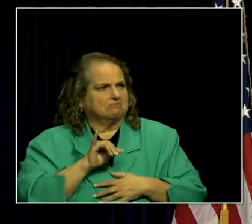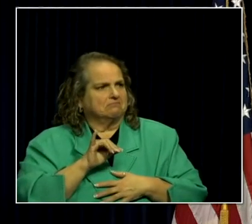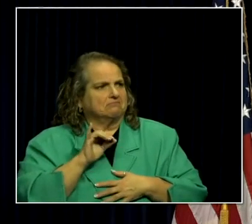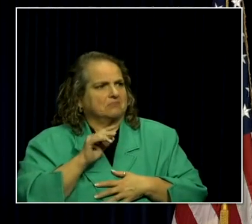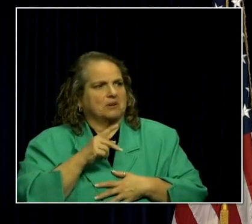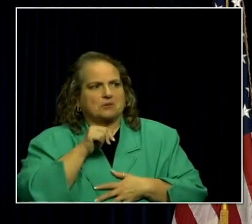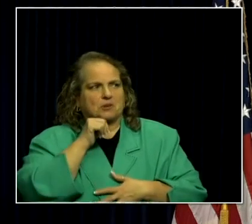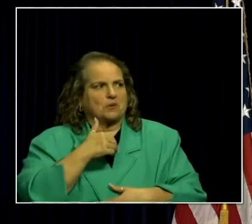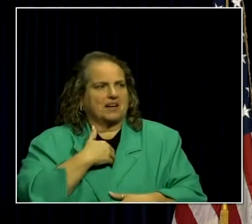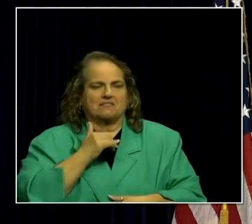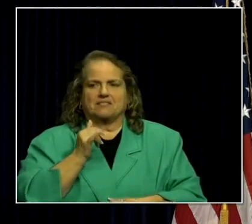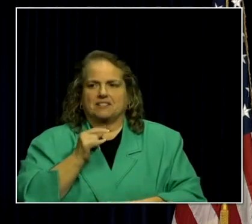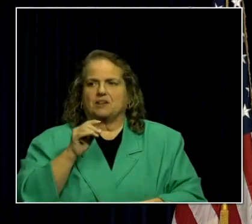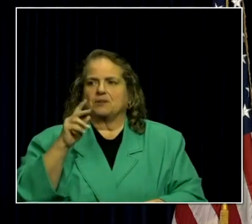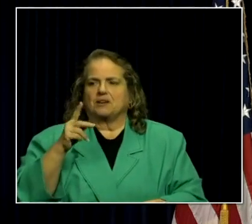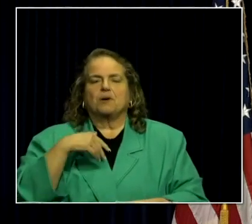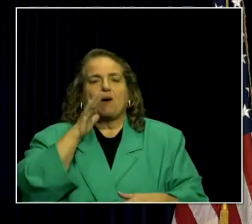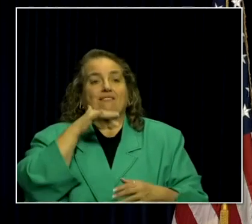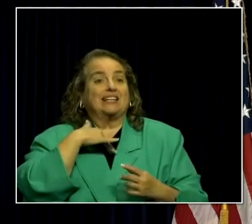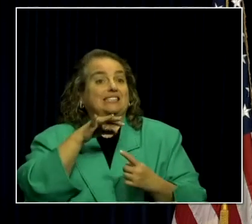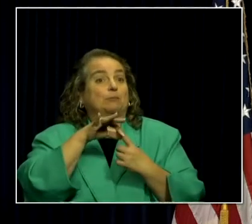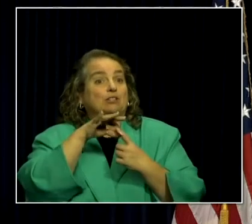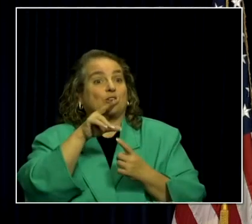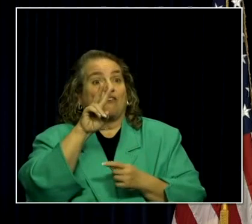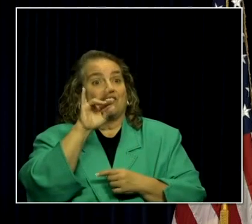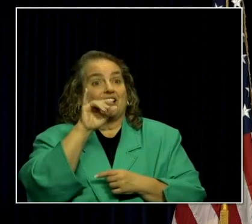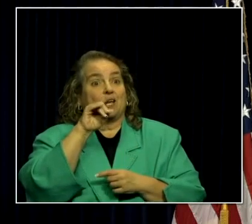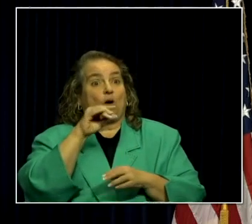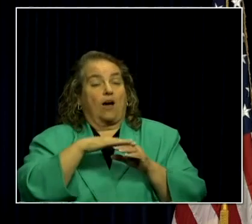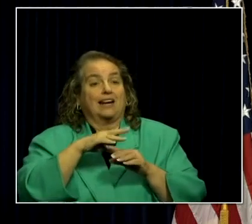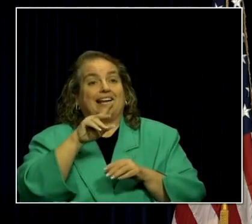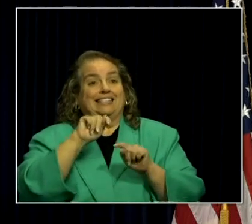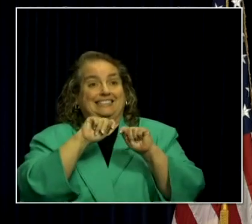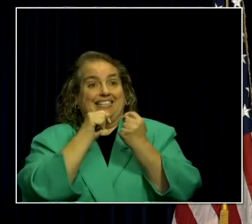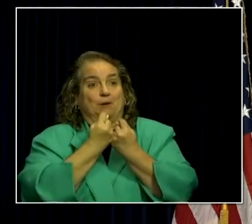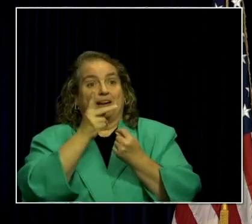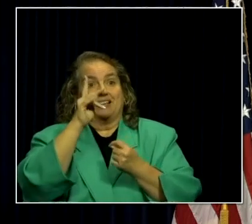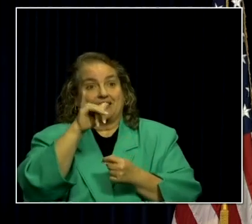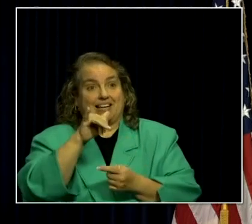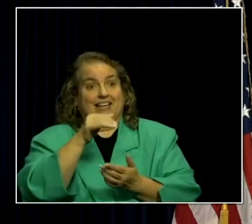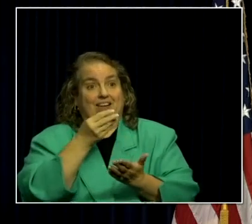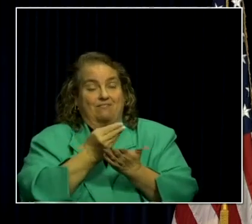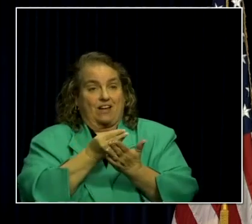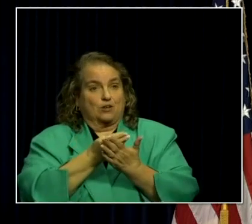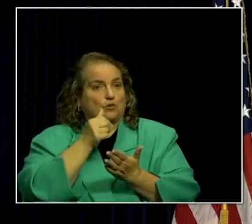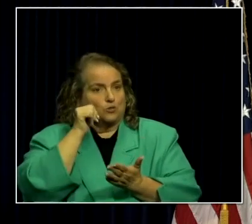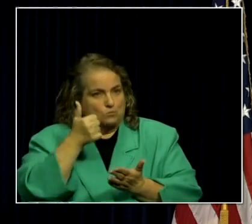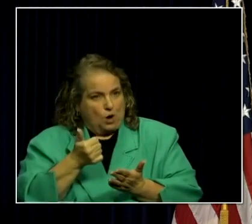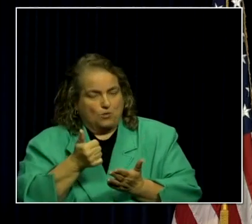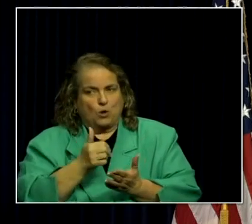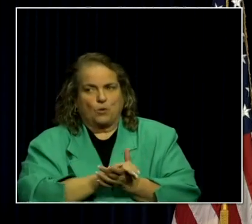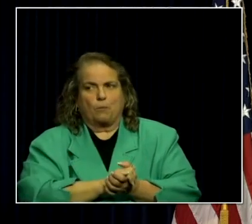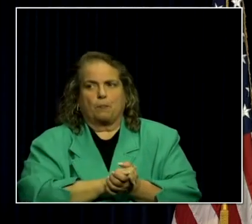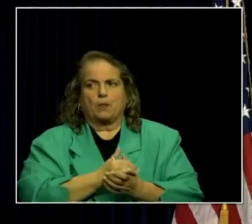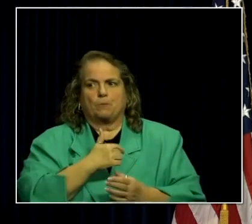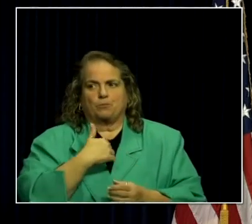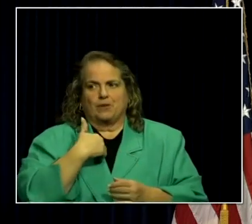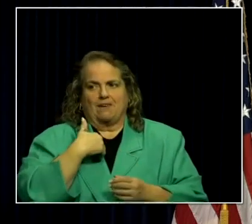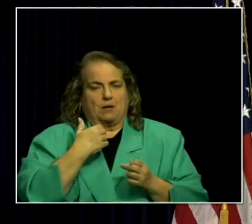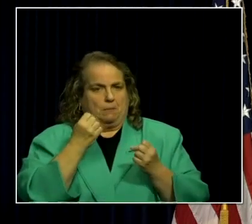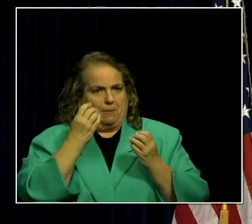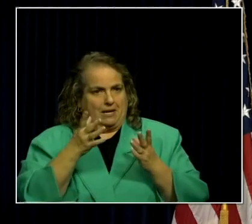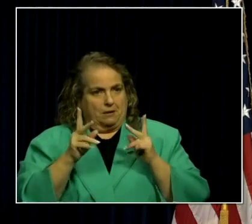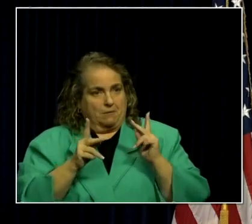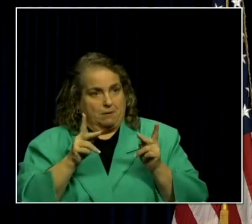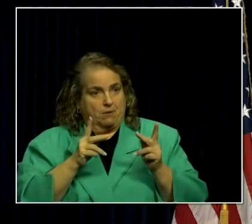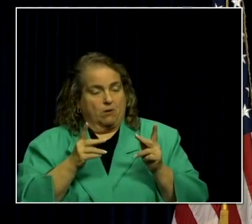Okay. We will have a special video on the Team Kentucky Fund tomorrow, it appears. We have a number of folks